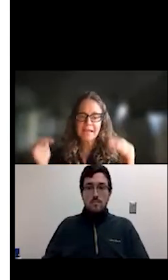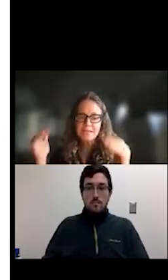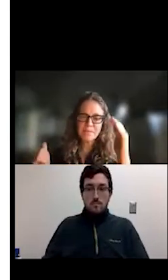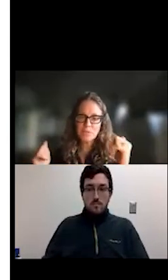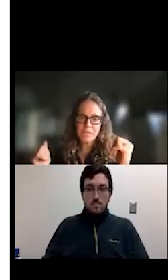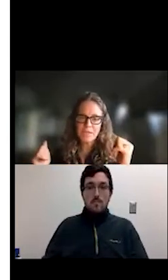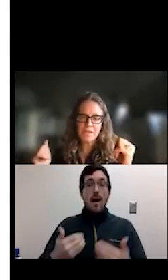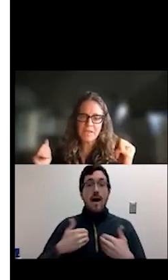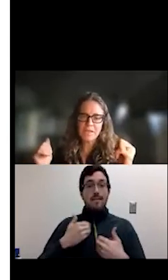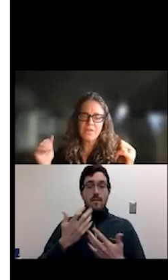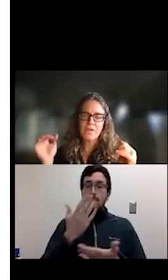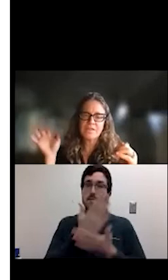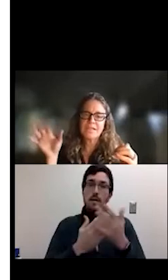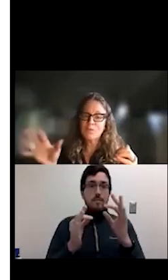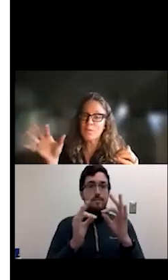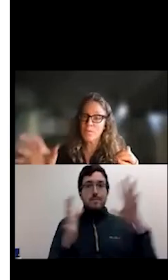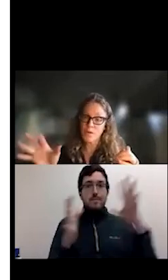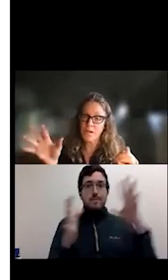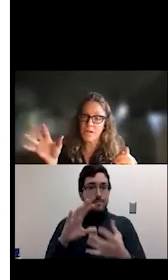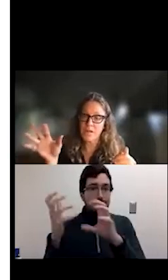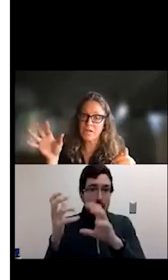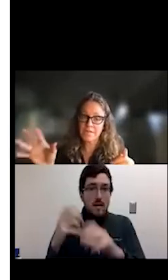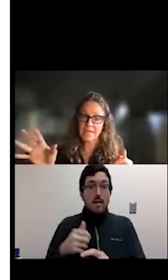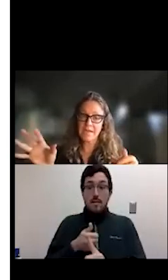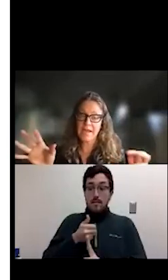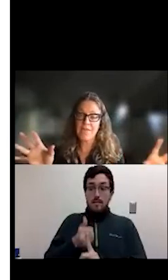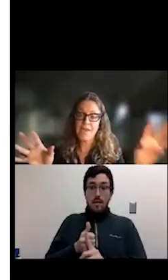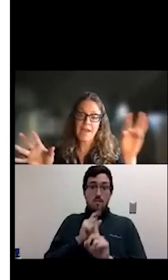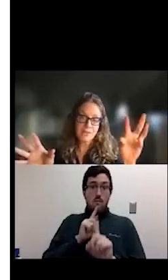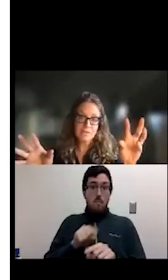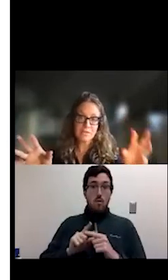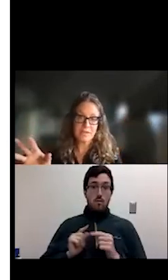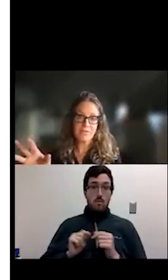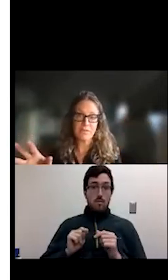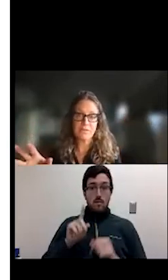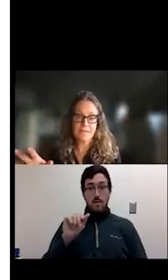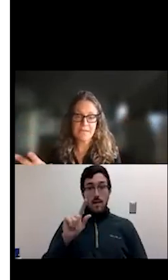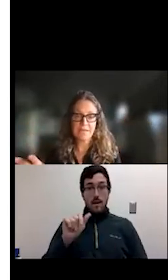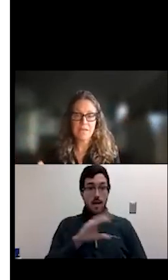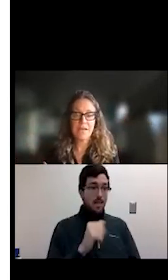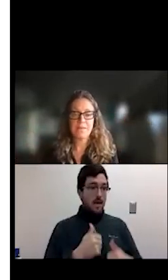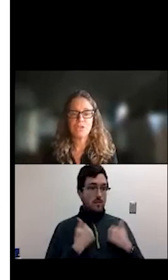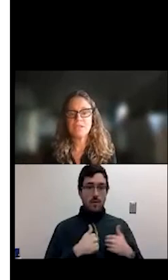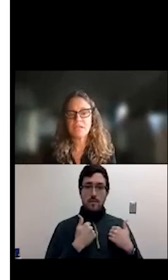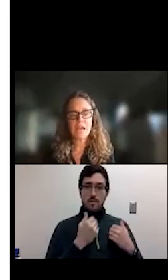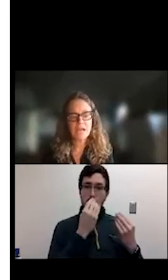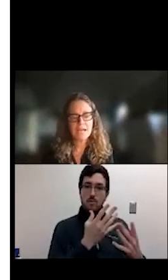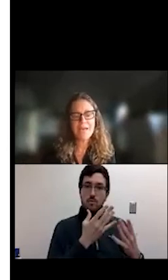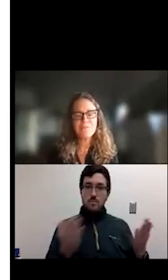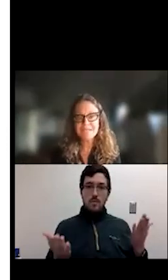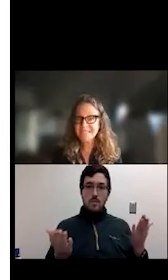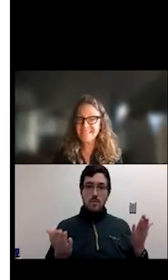a disconnect between the self-reported data and the address level data.